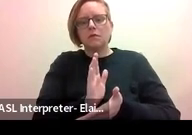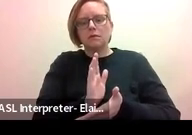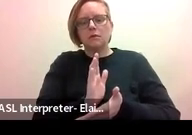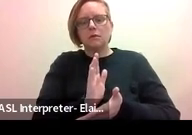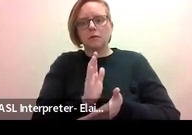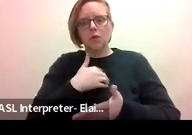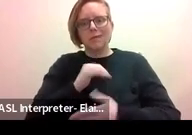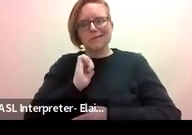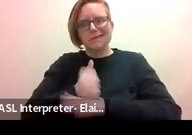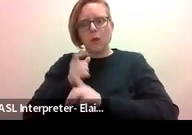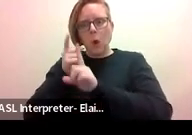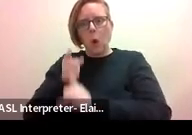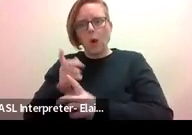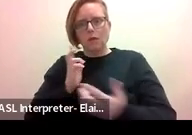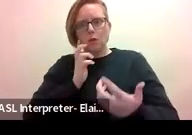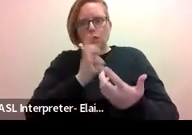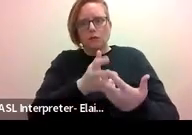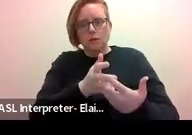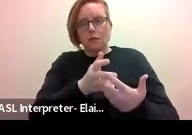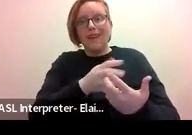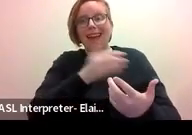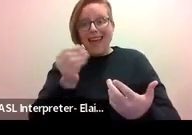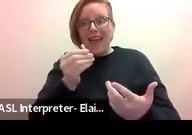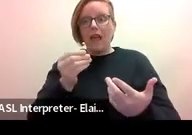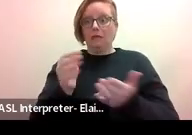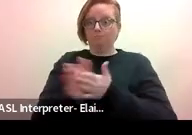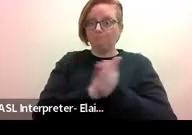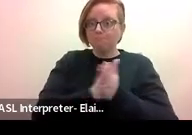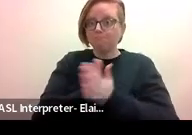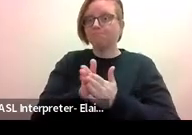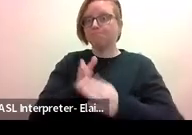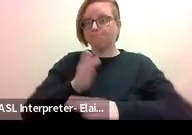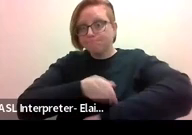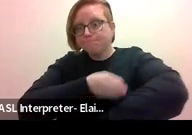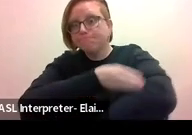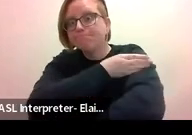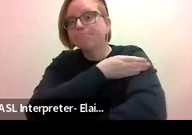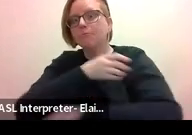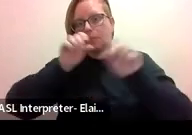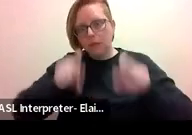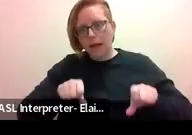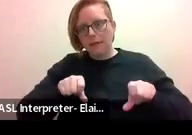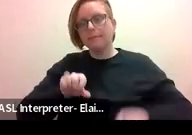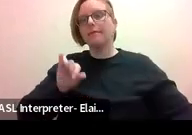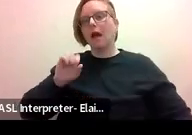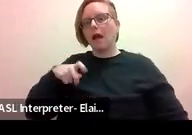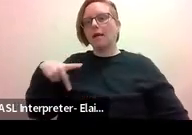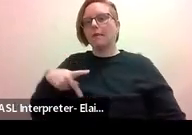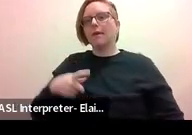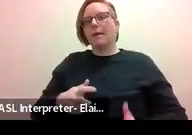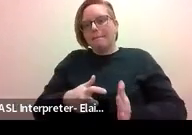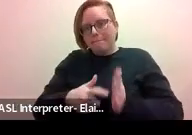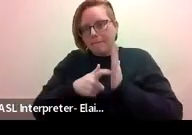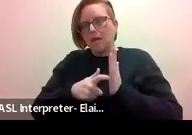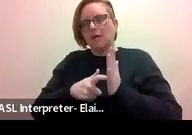goals that are appropriately ambitious, right? And the IEP must